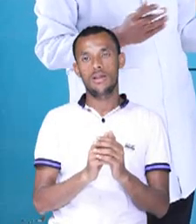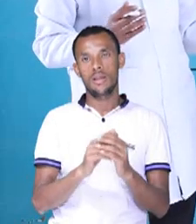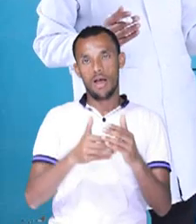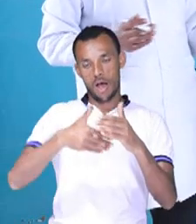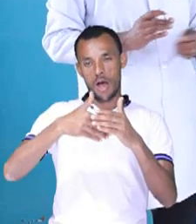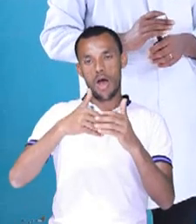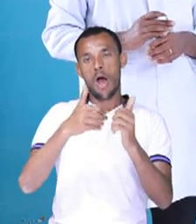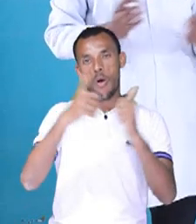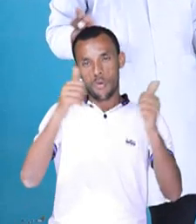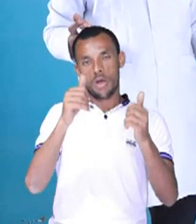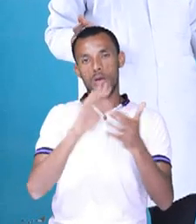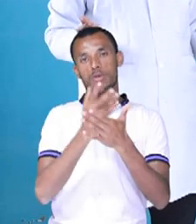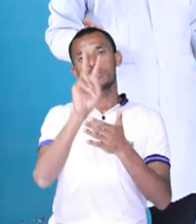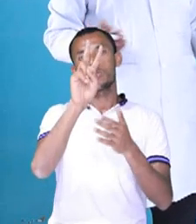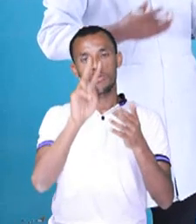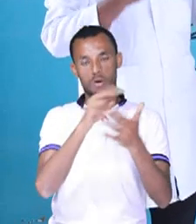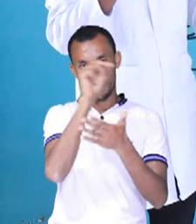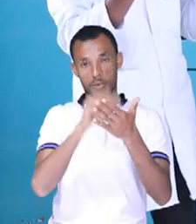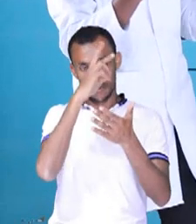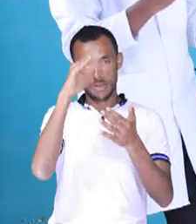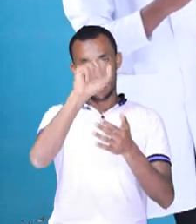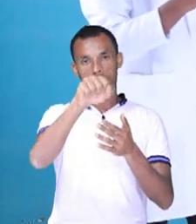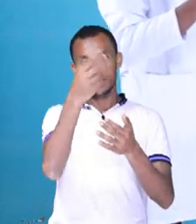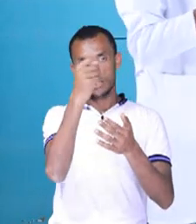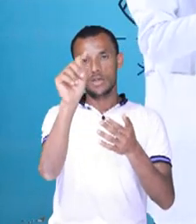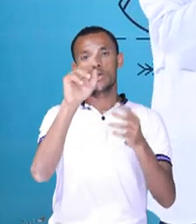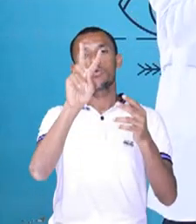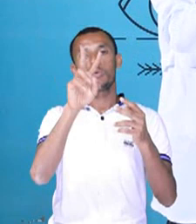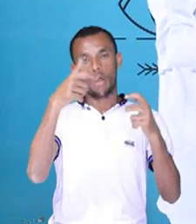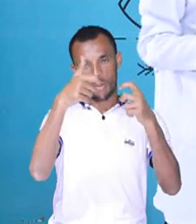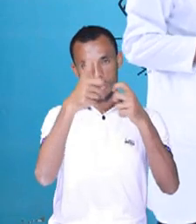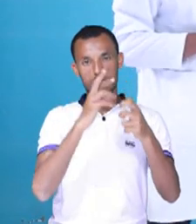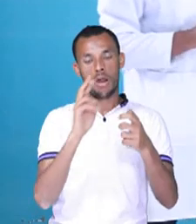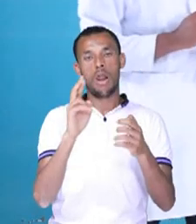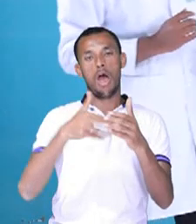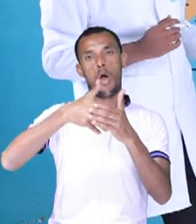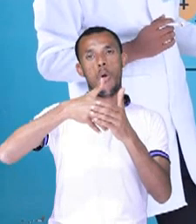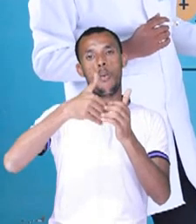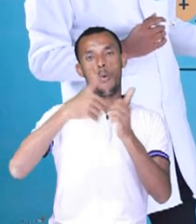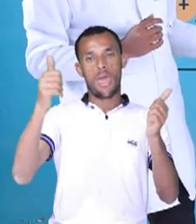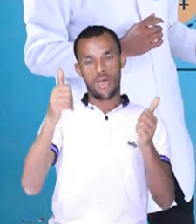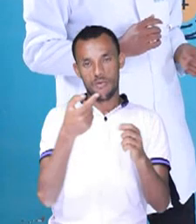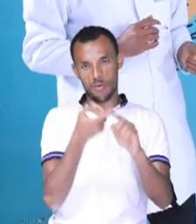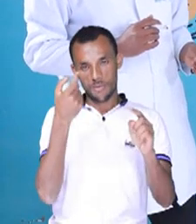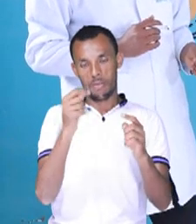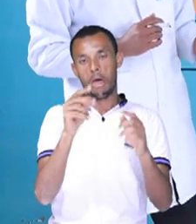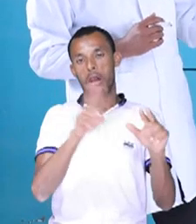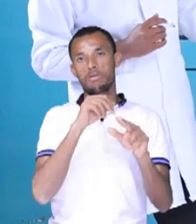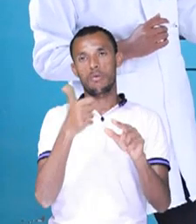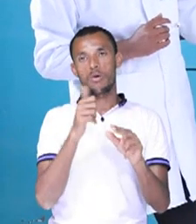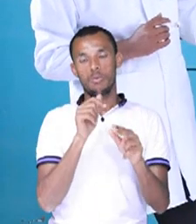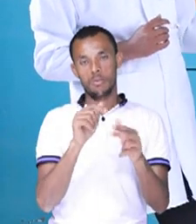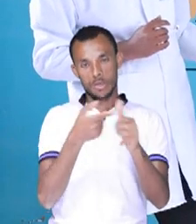Away from the region between the two nuclei, yes, because the two electrons are away from the two regions. Unstable.